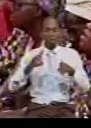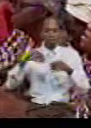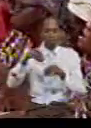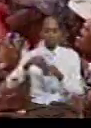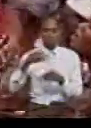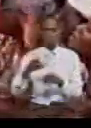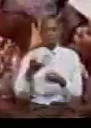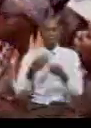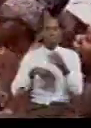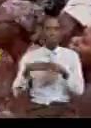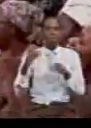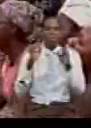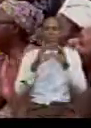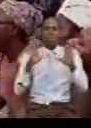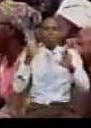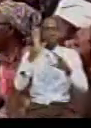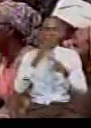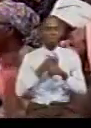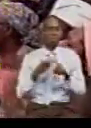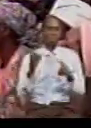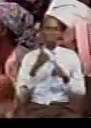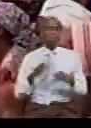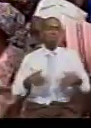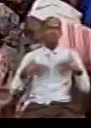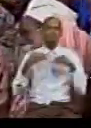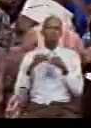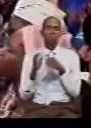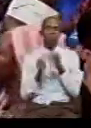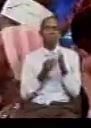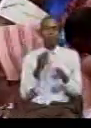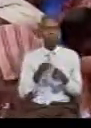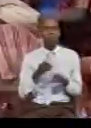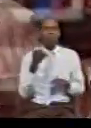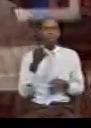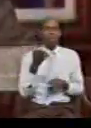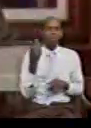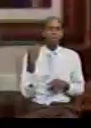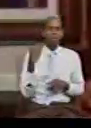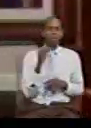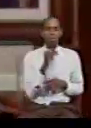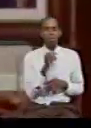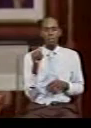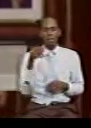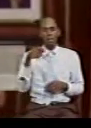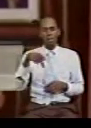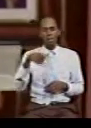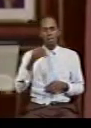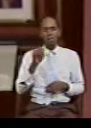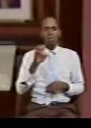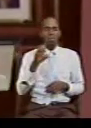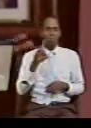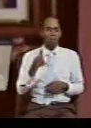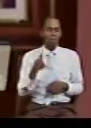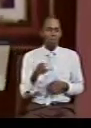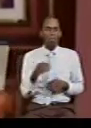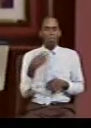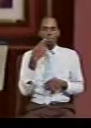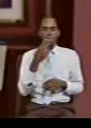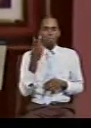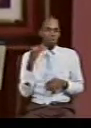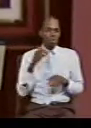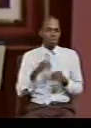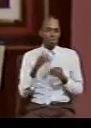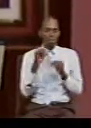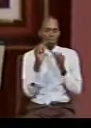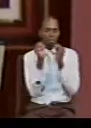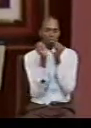will hurt your life. There was a Paul. He was in the prison with Silas. And then in